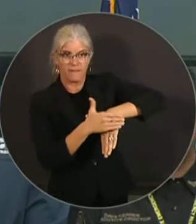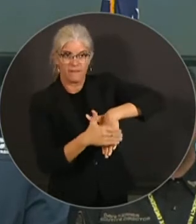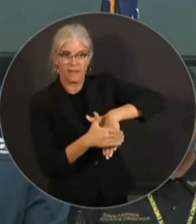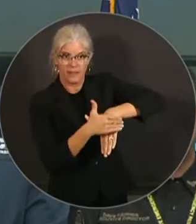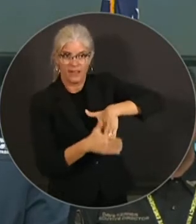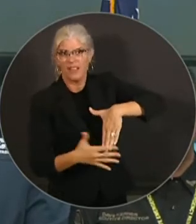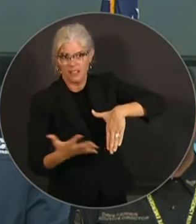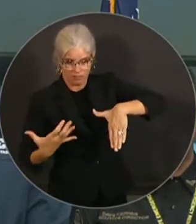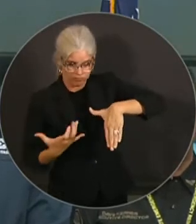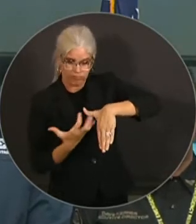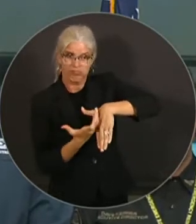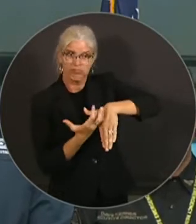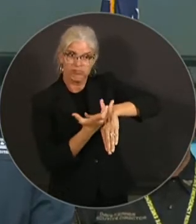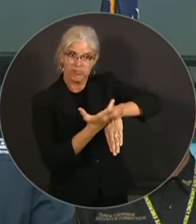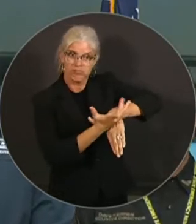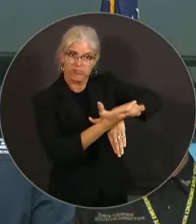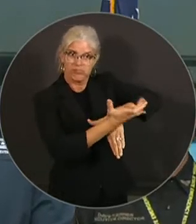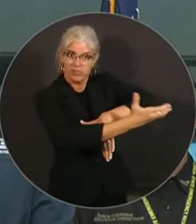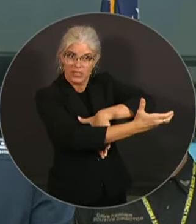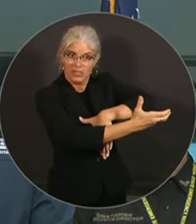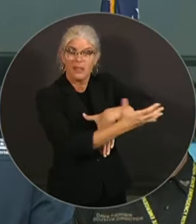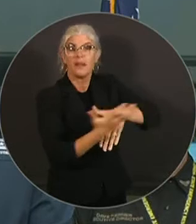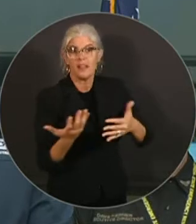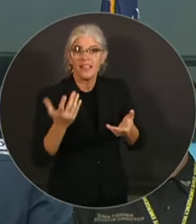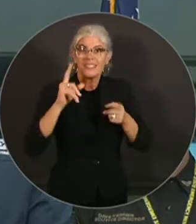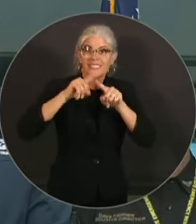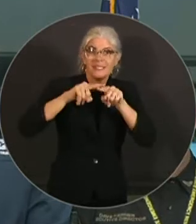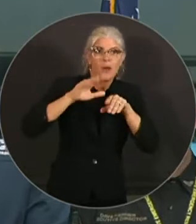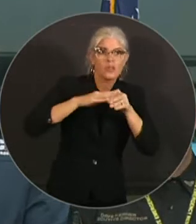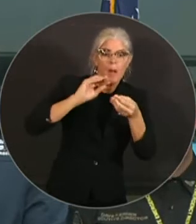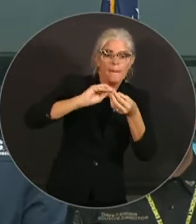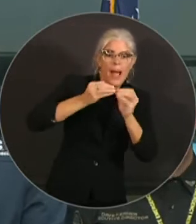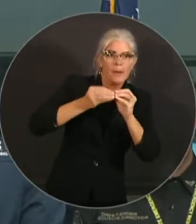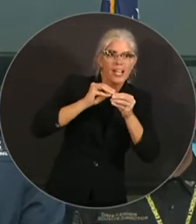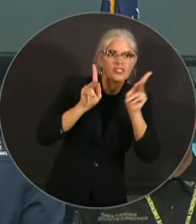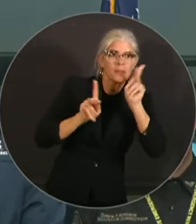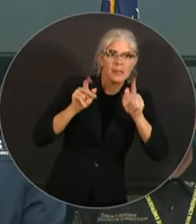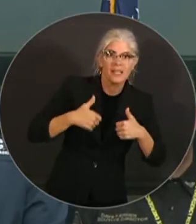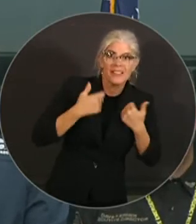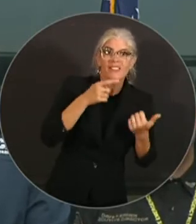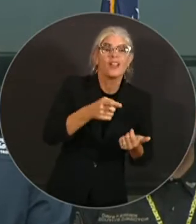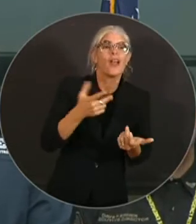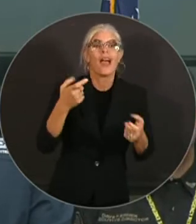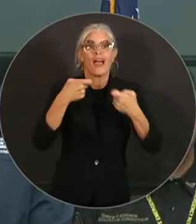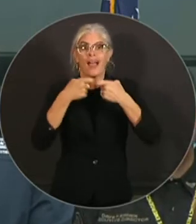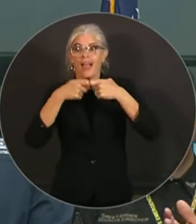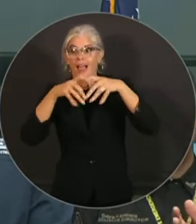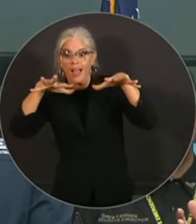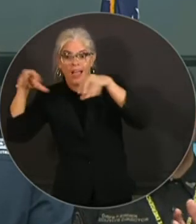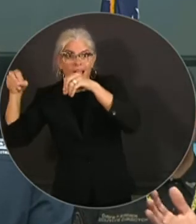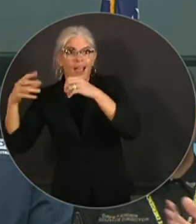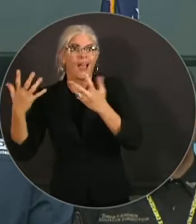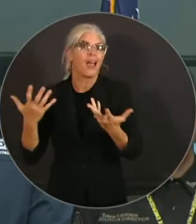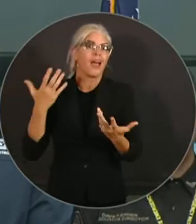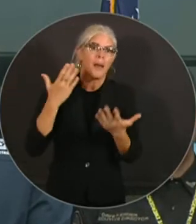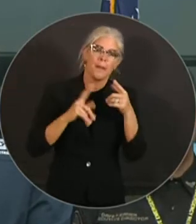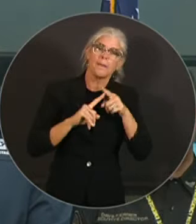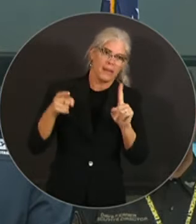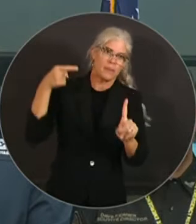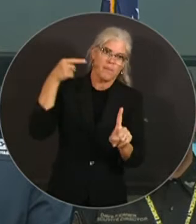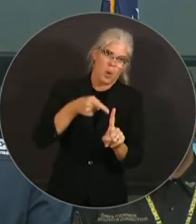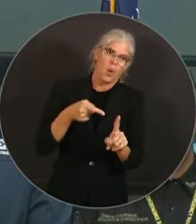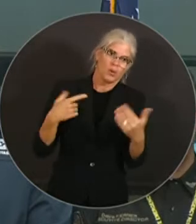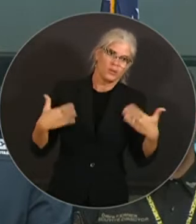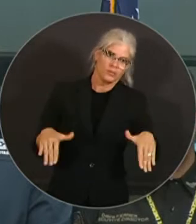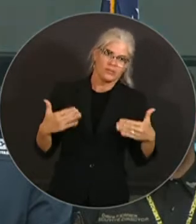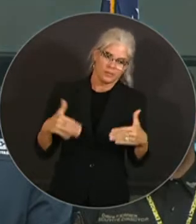not as many population and not as many power lines to be knocked down, perhaps. We'll see. But there's a lot